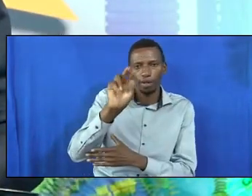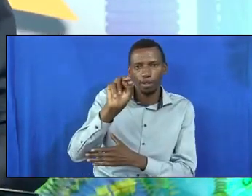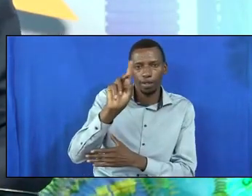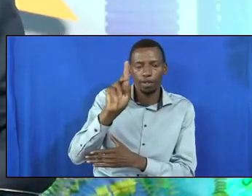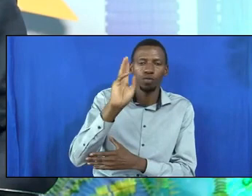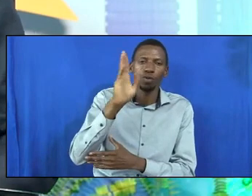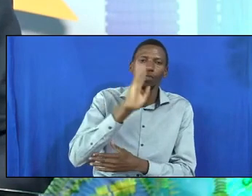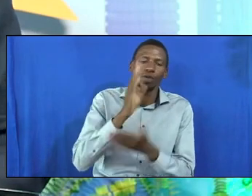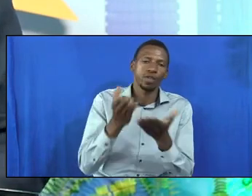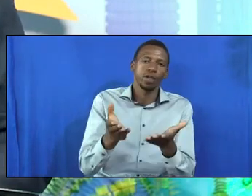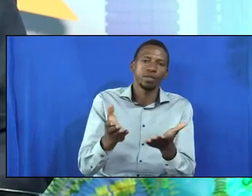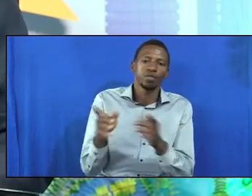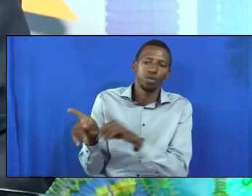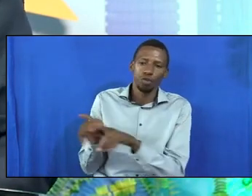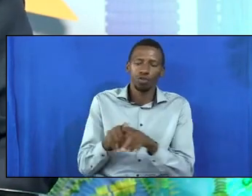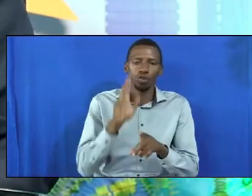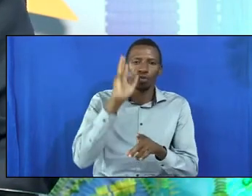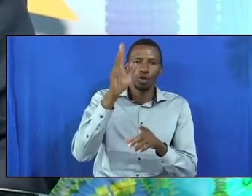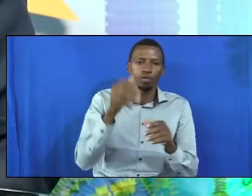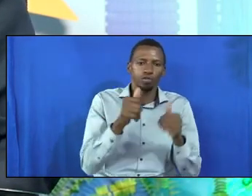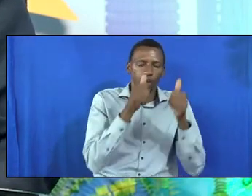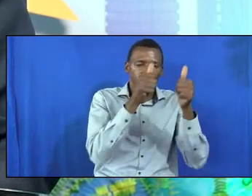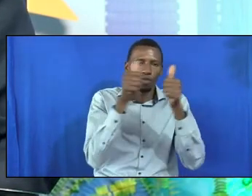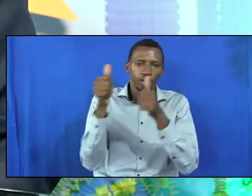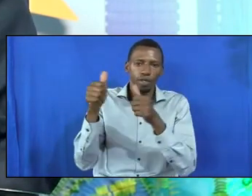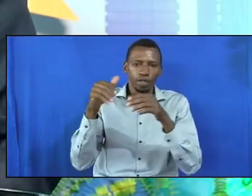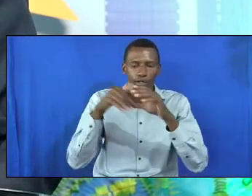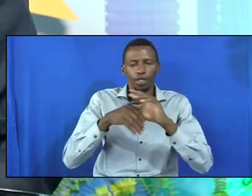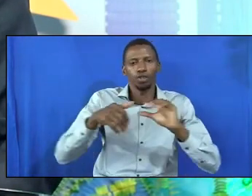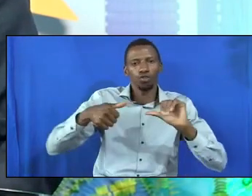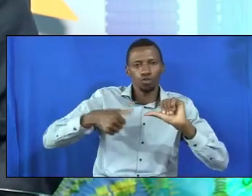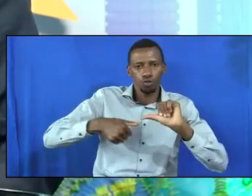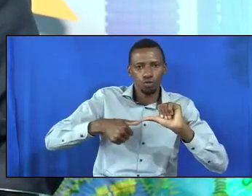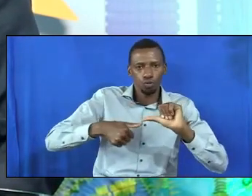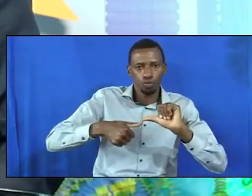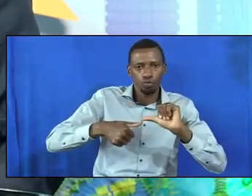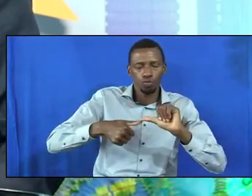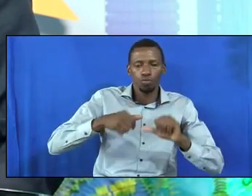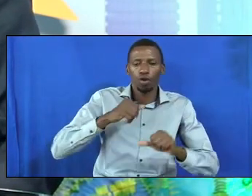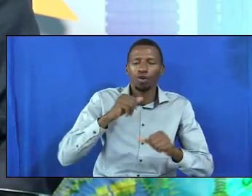it in YouTube so that nobody has an excuse.